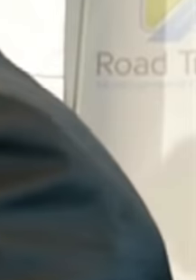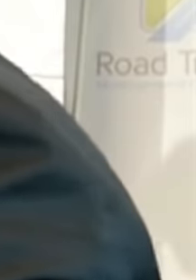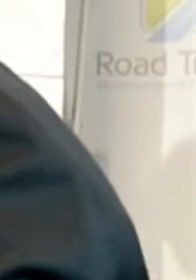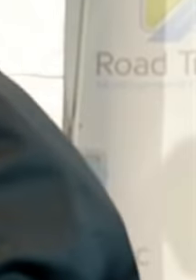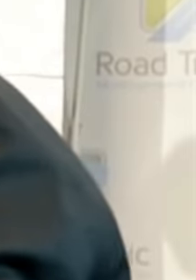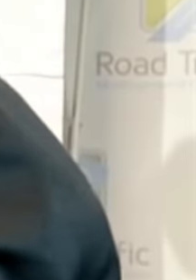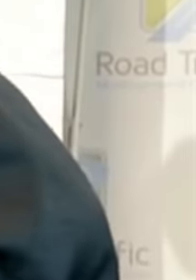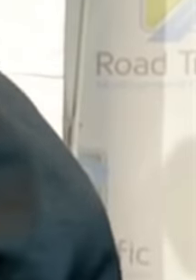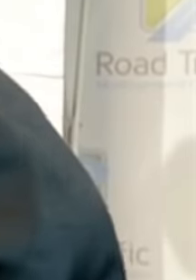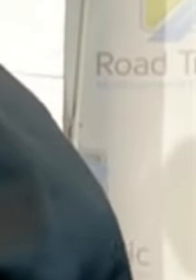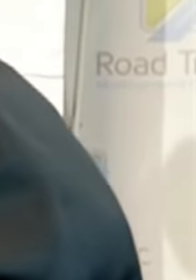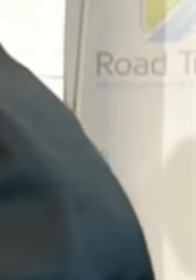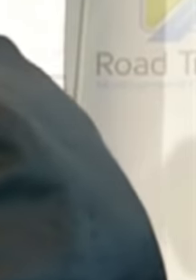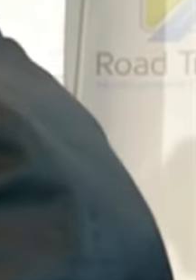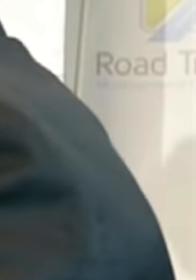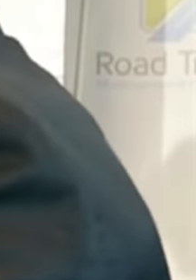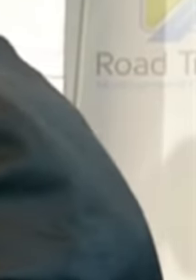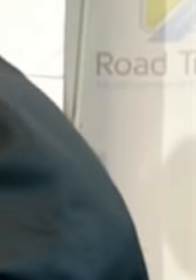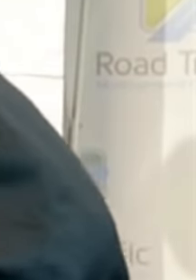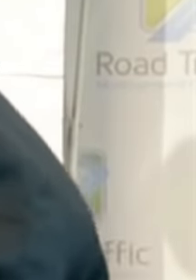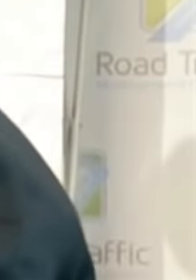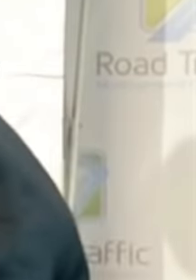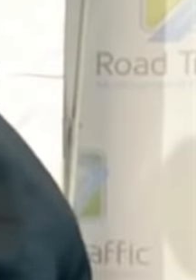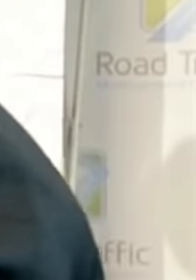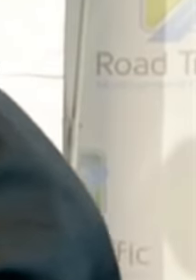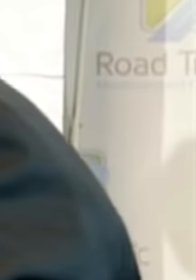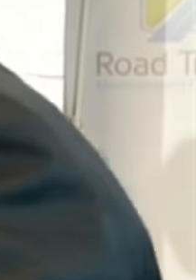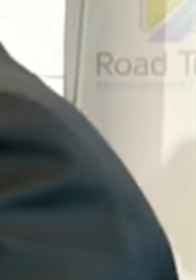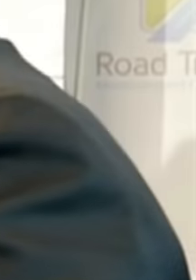I know that the minister and the DM